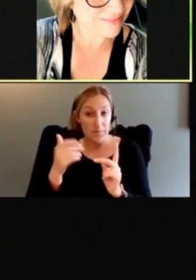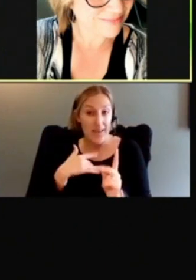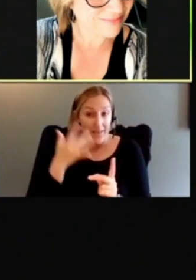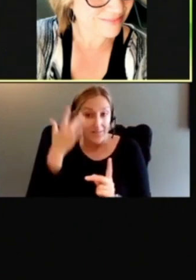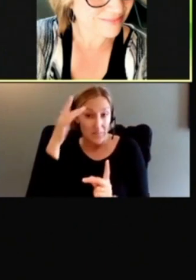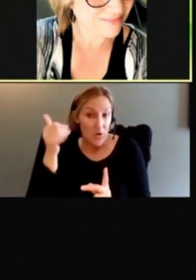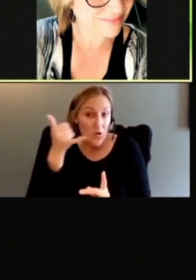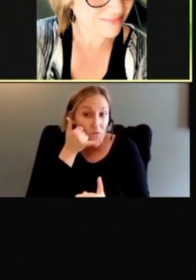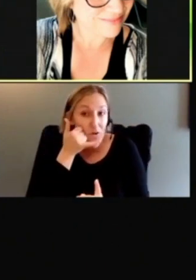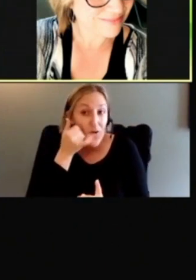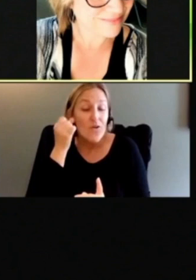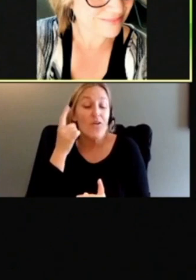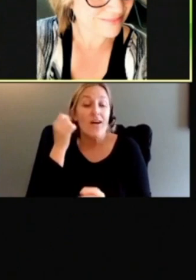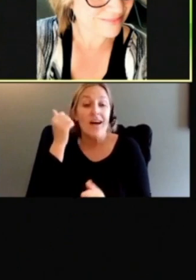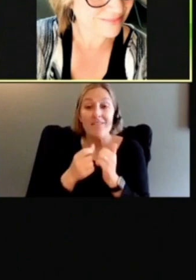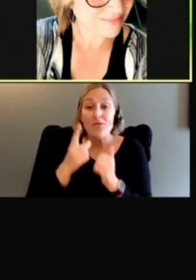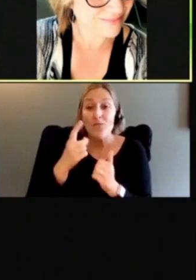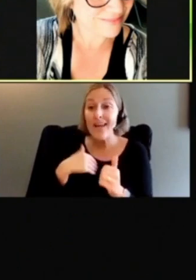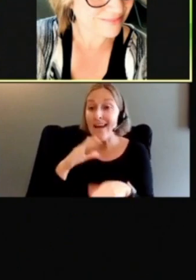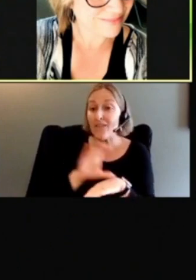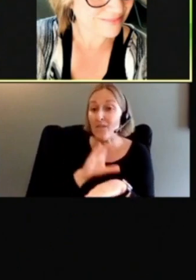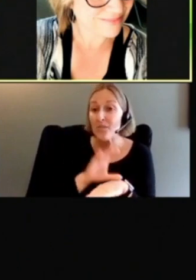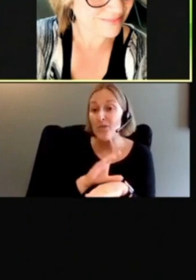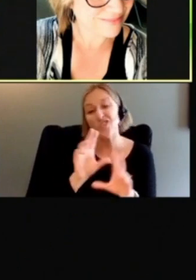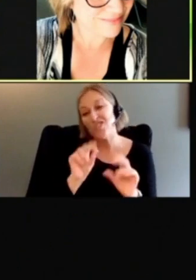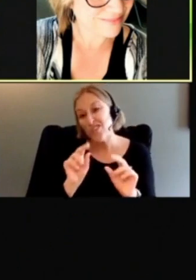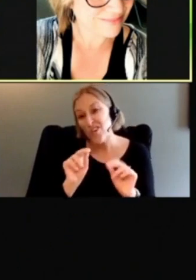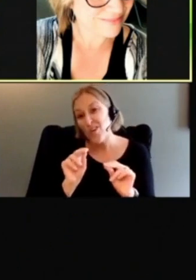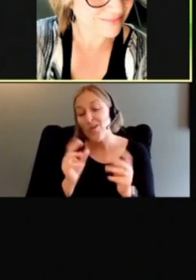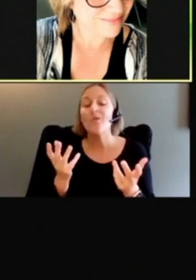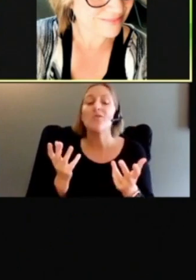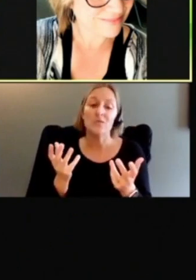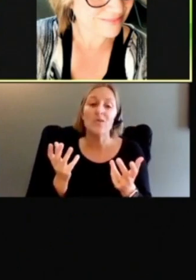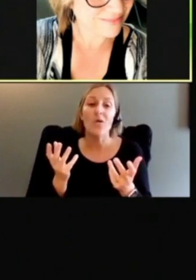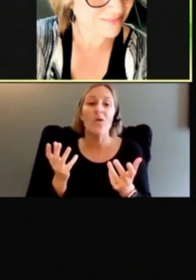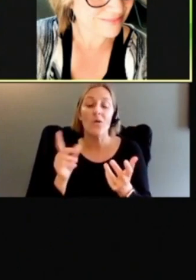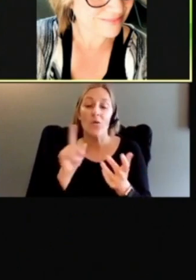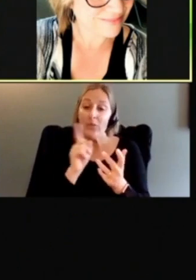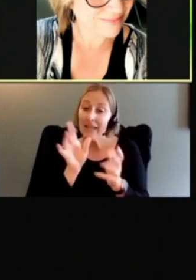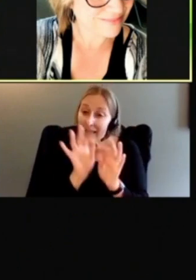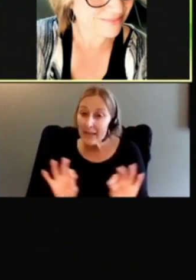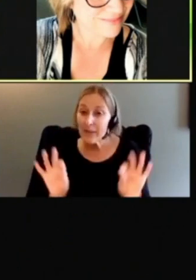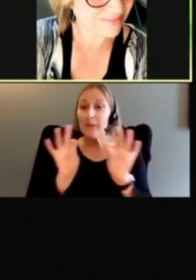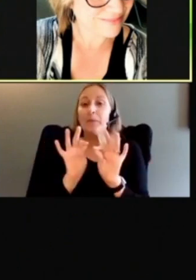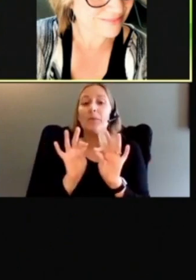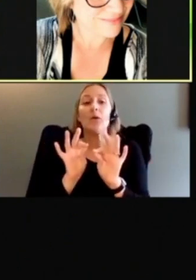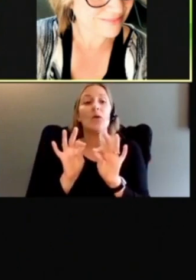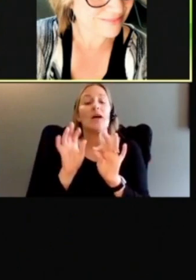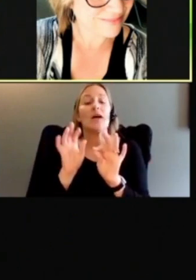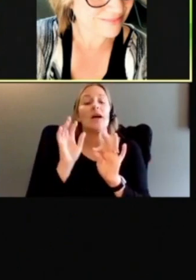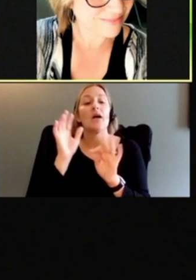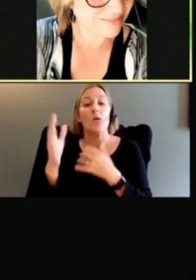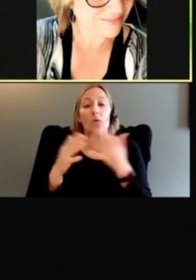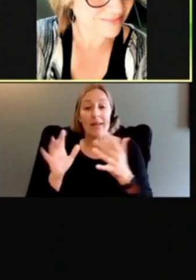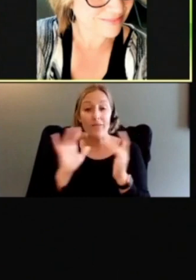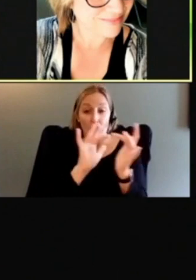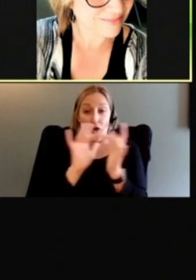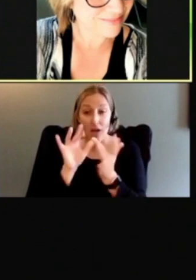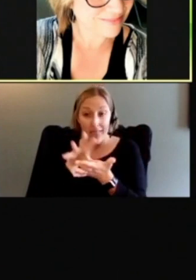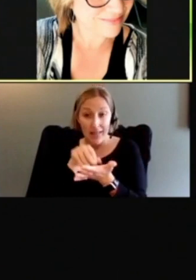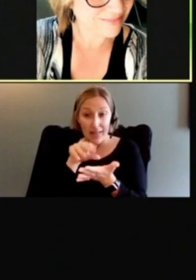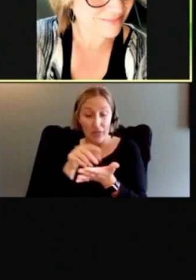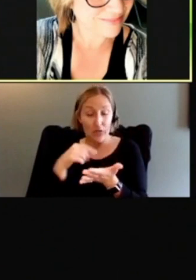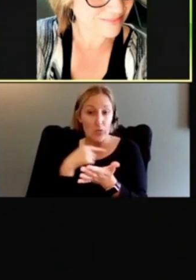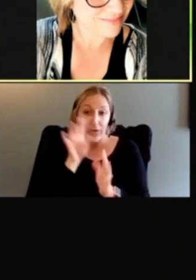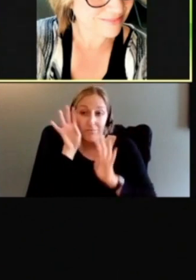has a computer or internet access. So it's really important that whatever online learning you come up with